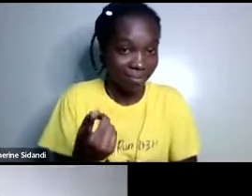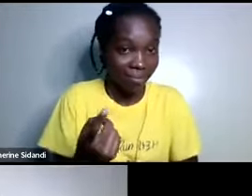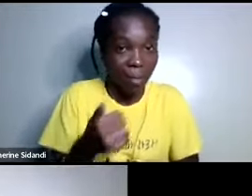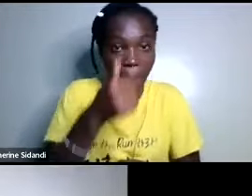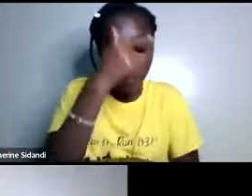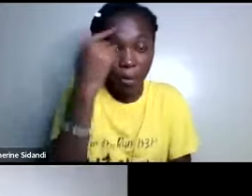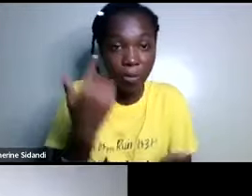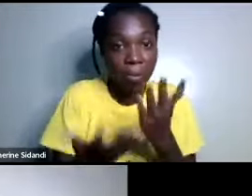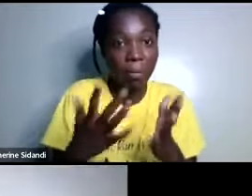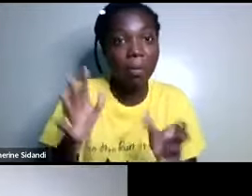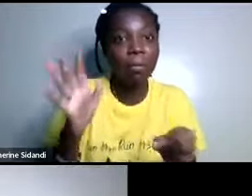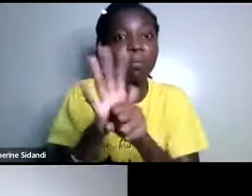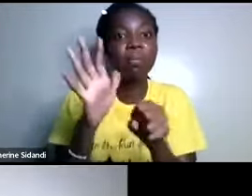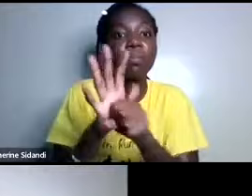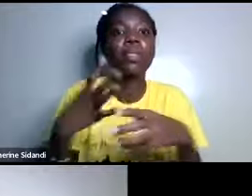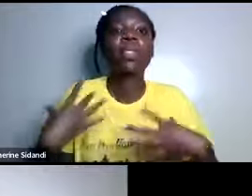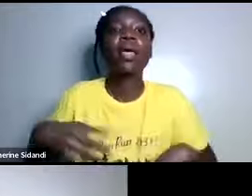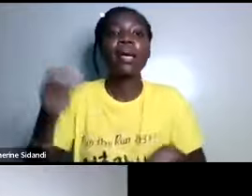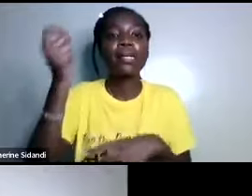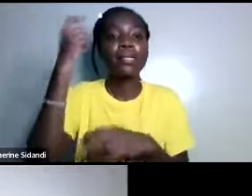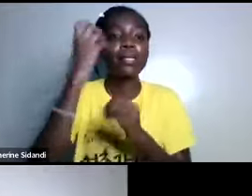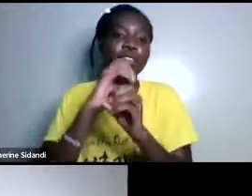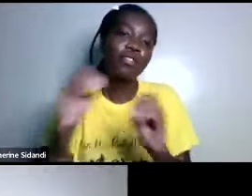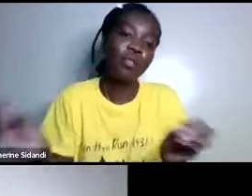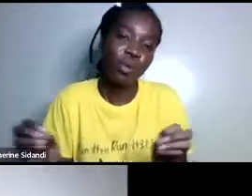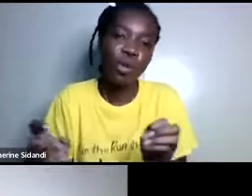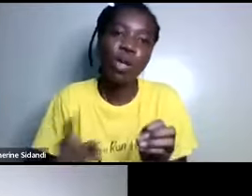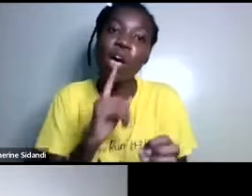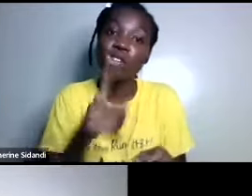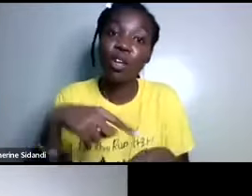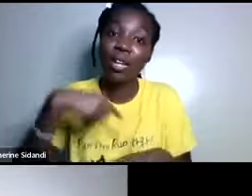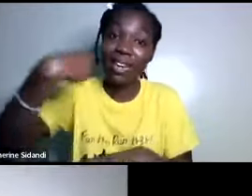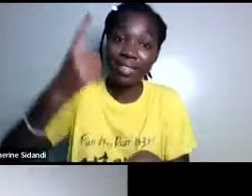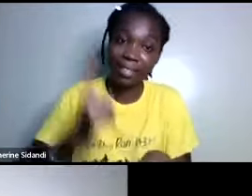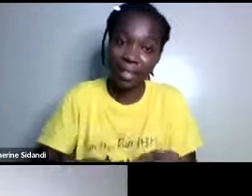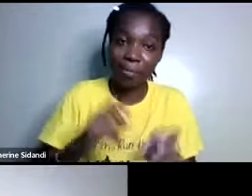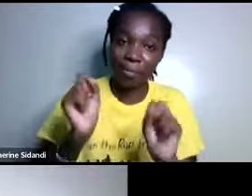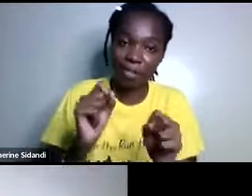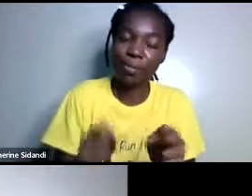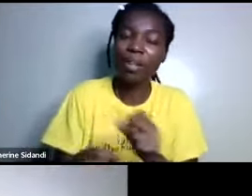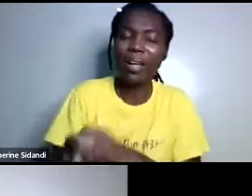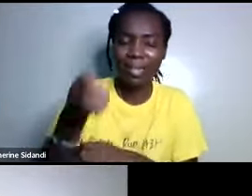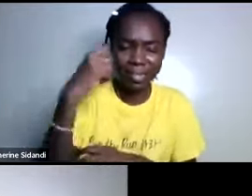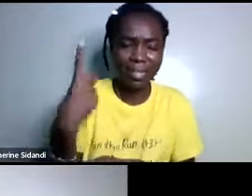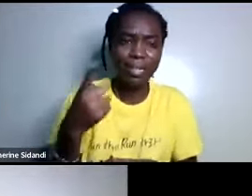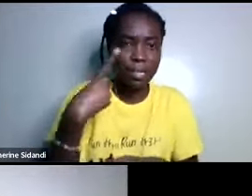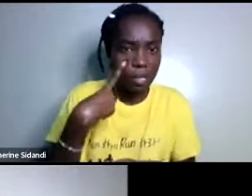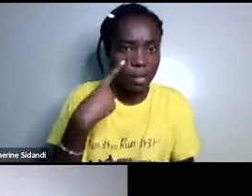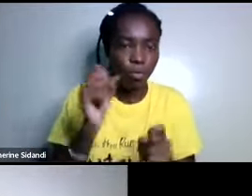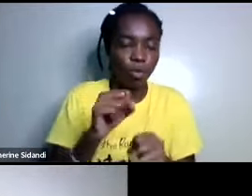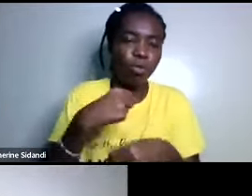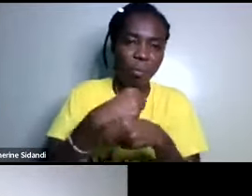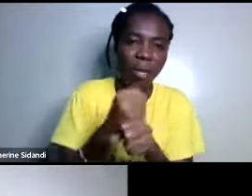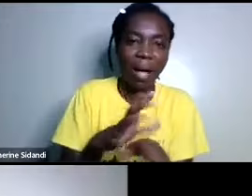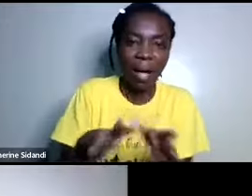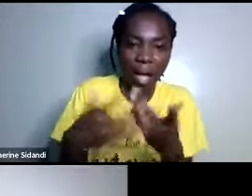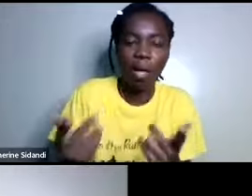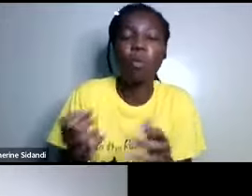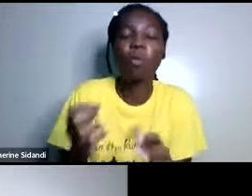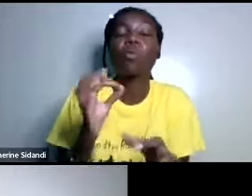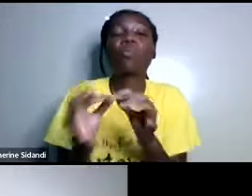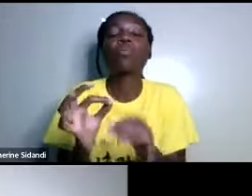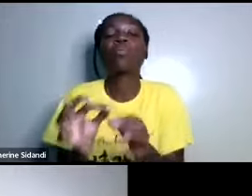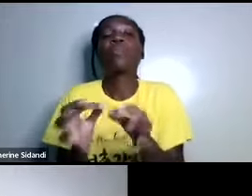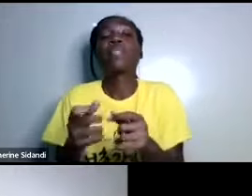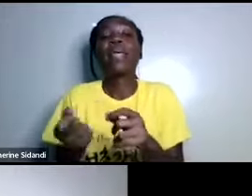not understand. So that is a high level, and then we can have another session. We can just dig in how to set it up. Of course, it won't be 100% perfect, but just